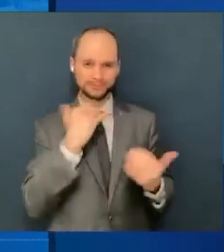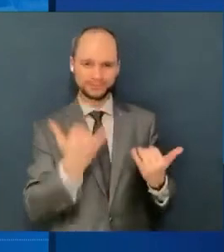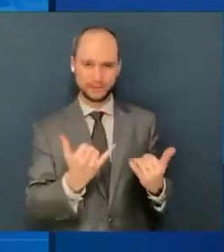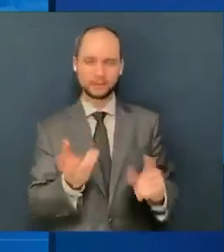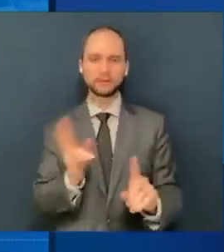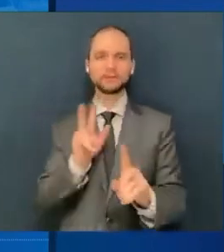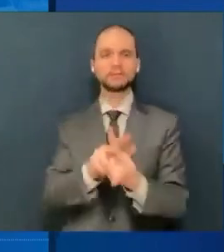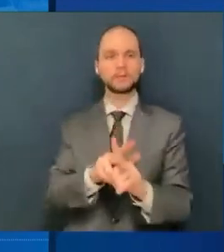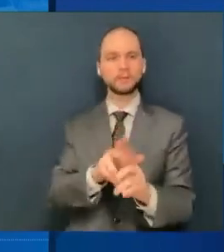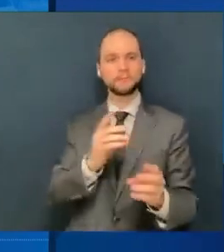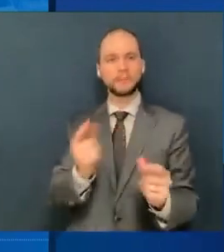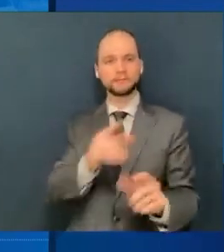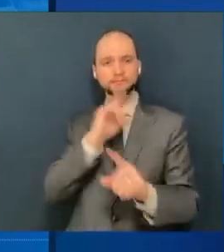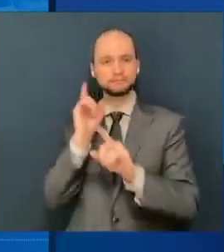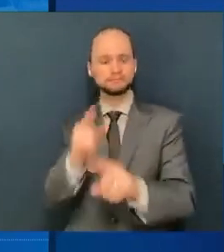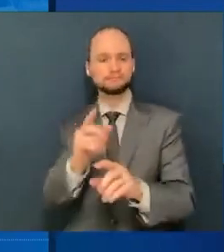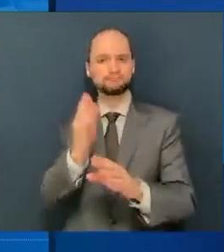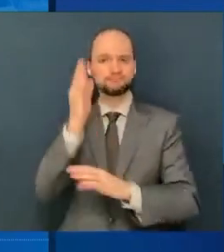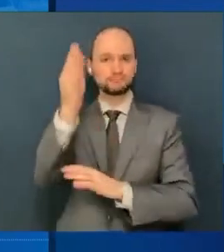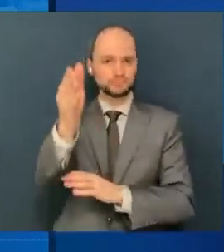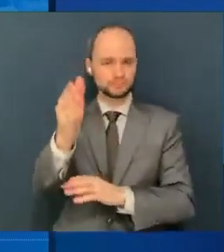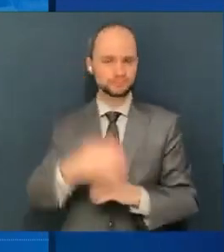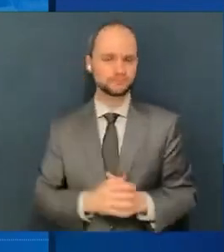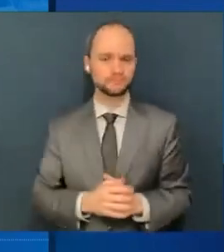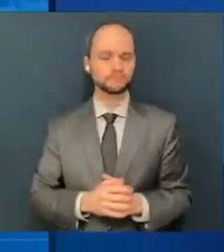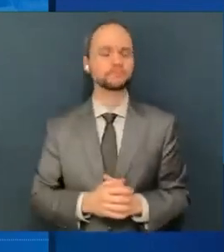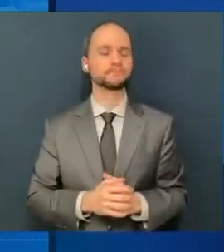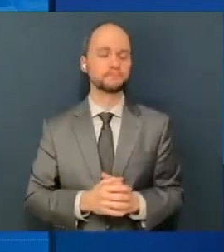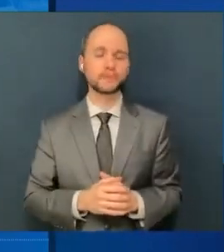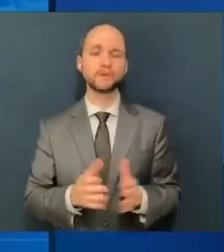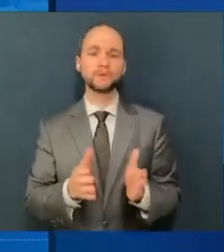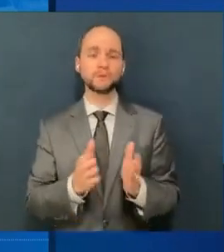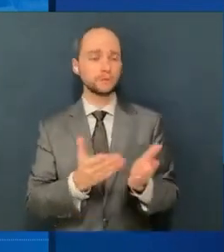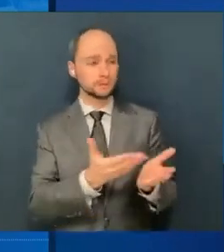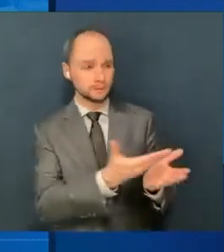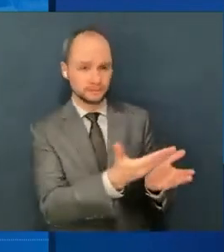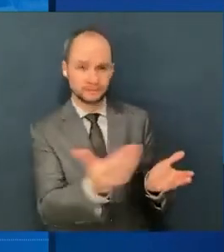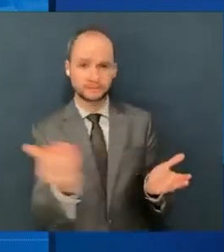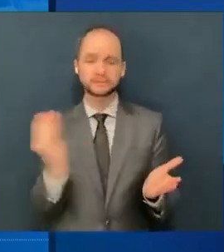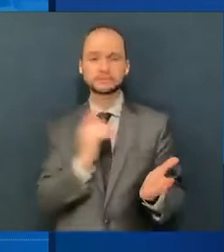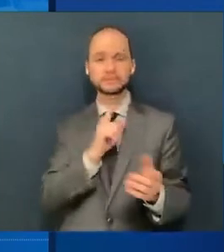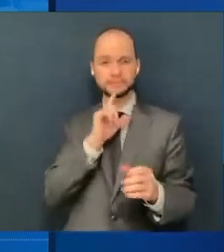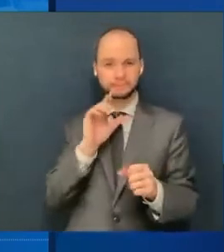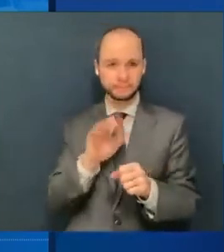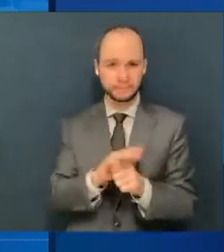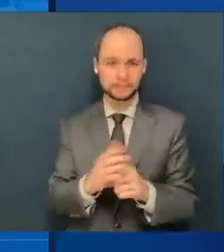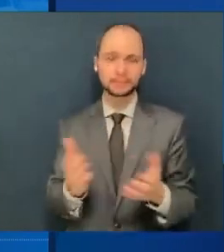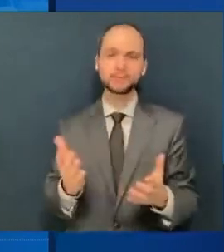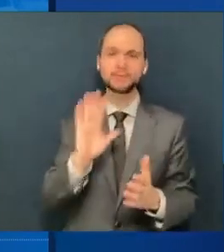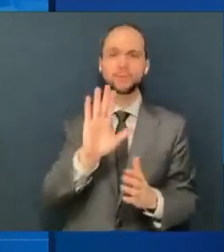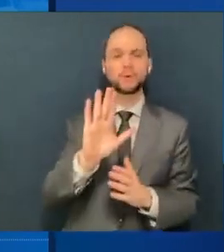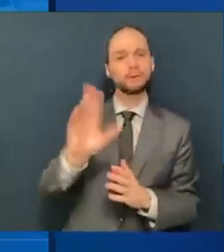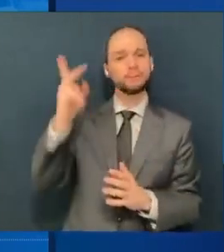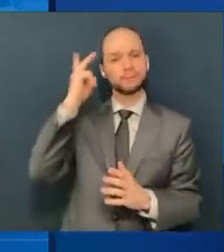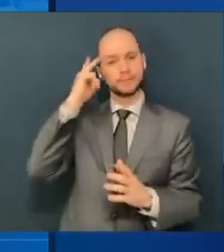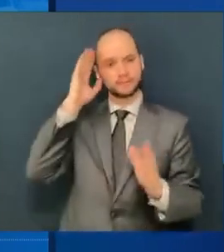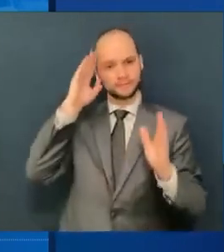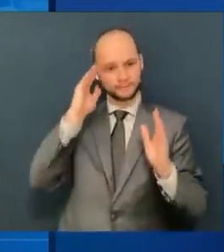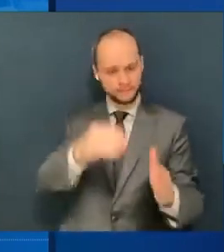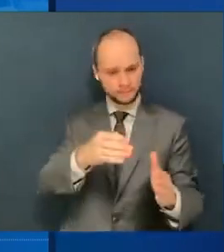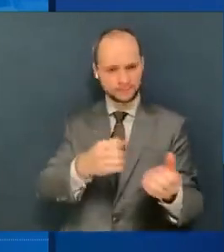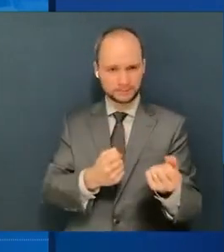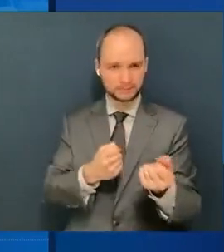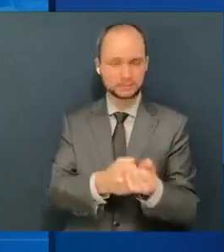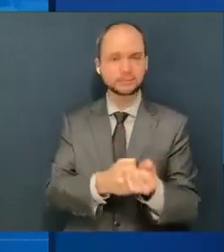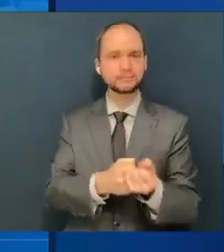pandemics. We now call on others to make commitments and reinforce their political will to stay focused on ending this